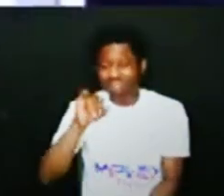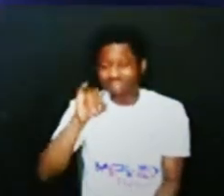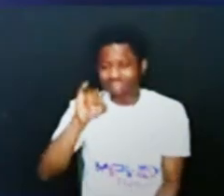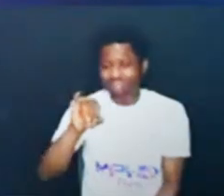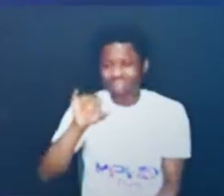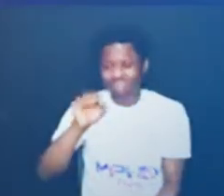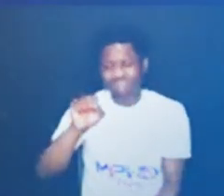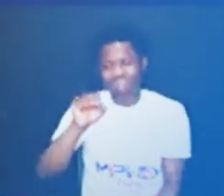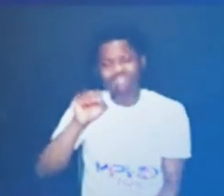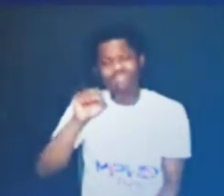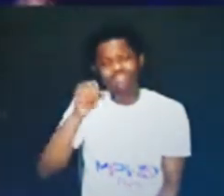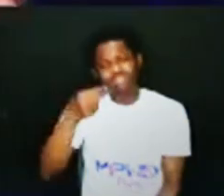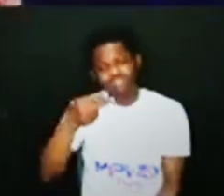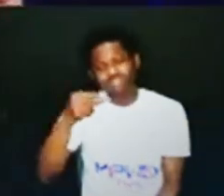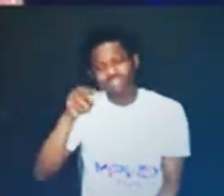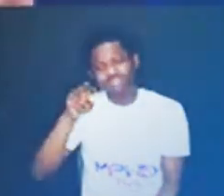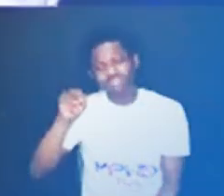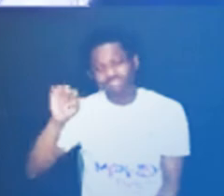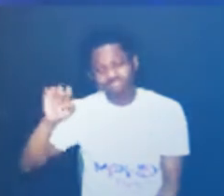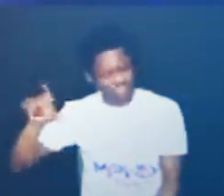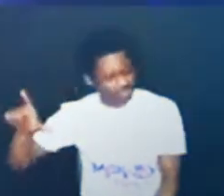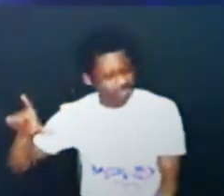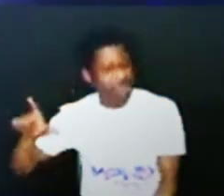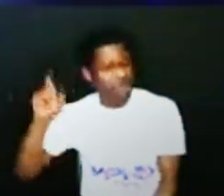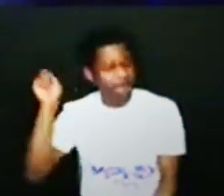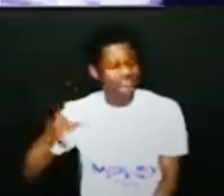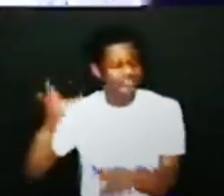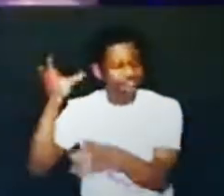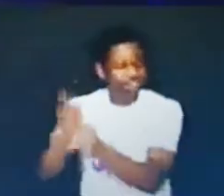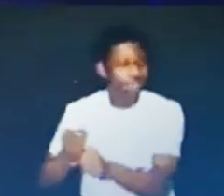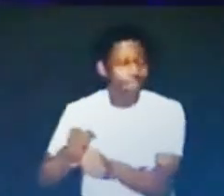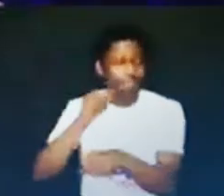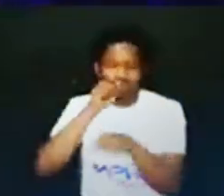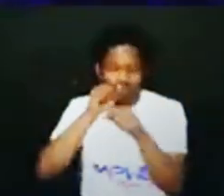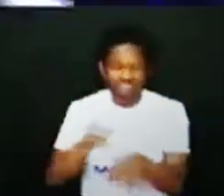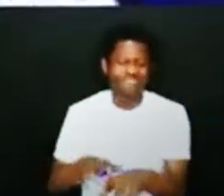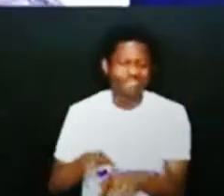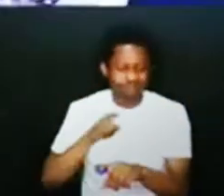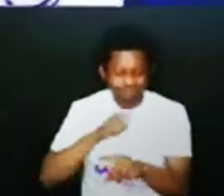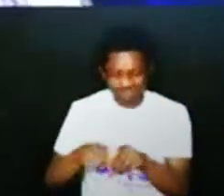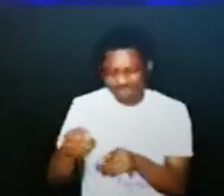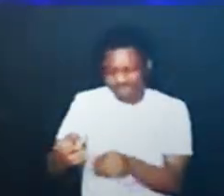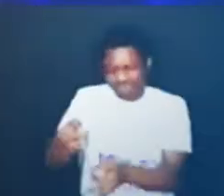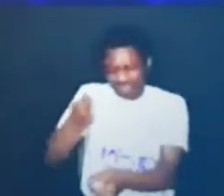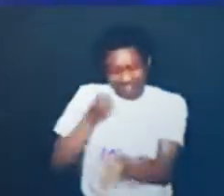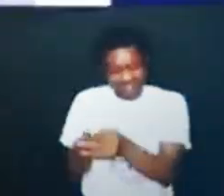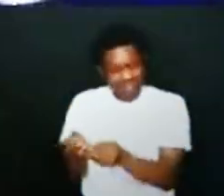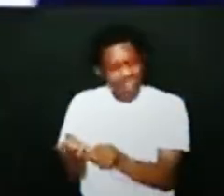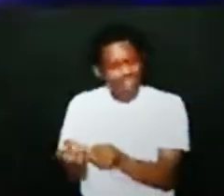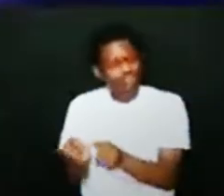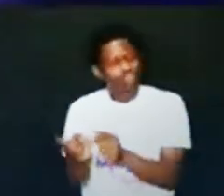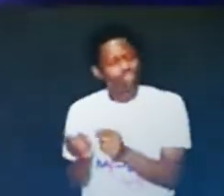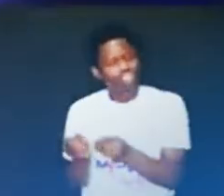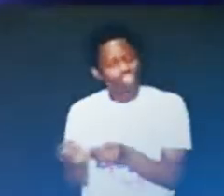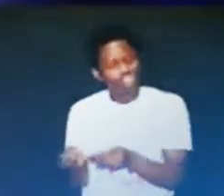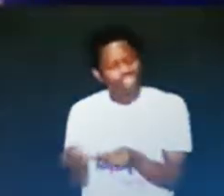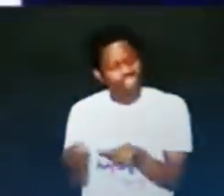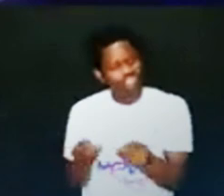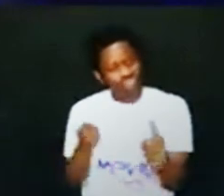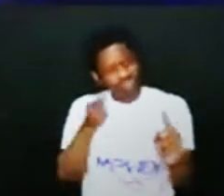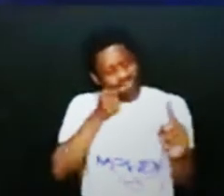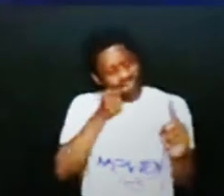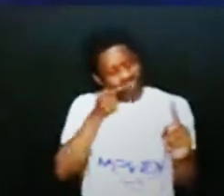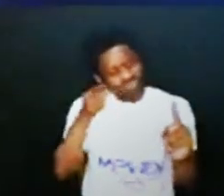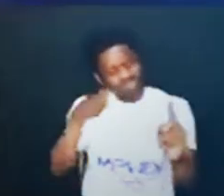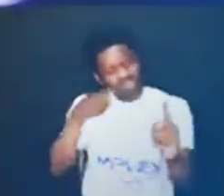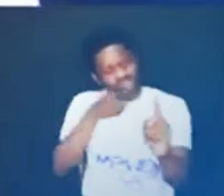to Isaac. And then between Esau and Jacob, it was supposed to have gone to Esau, and